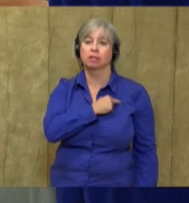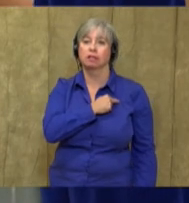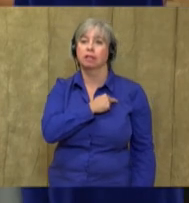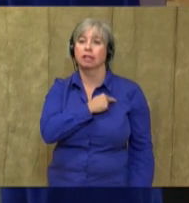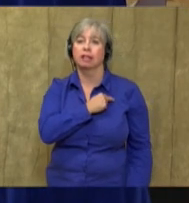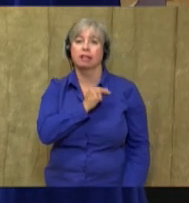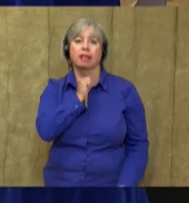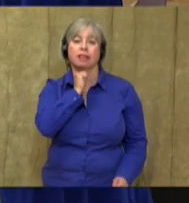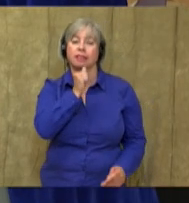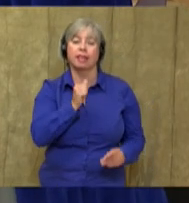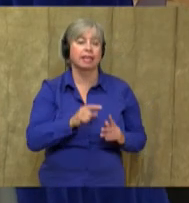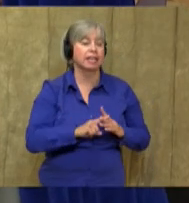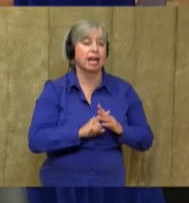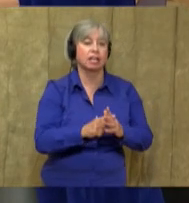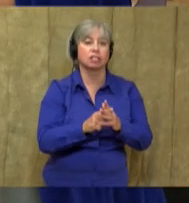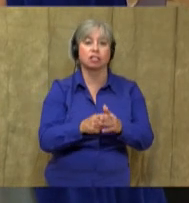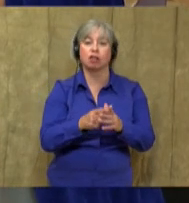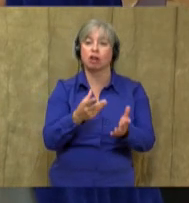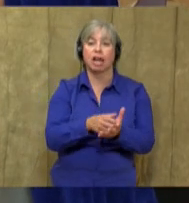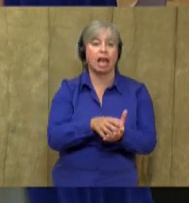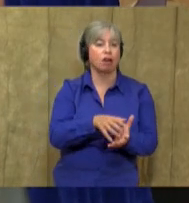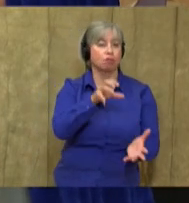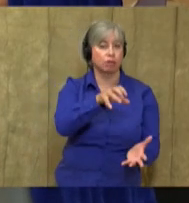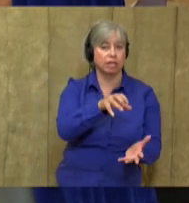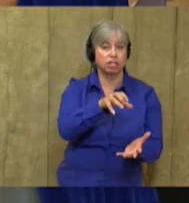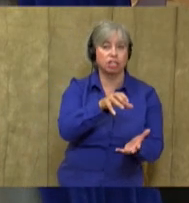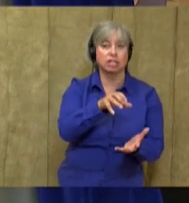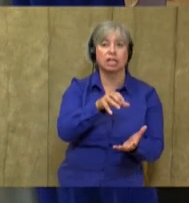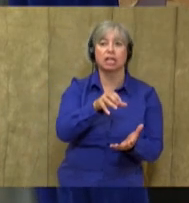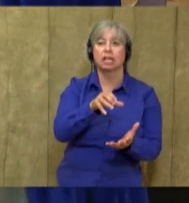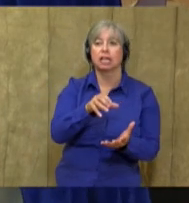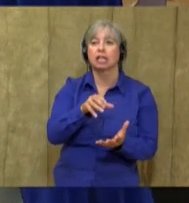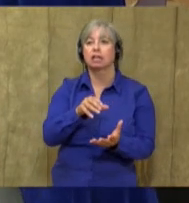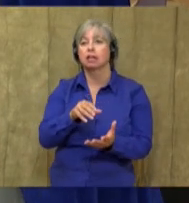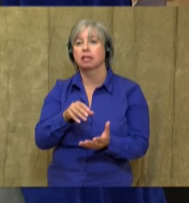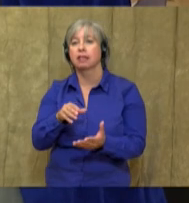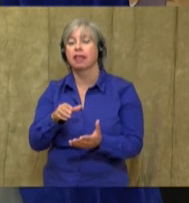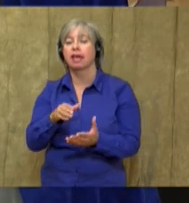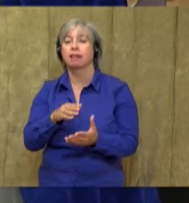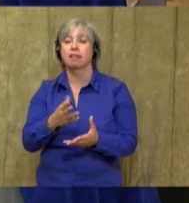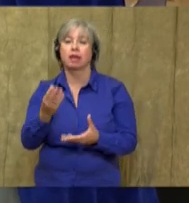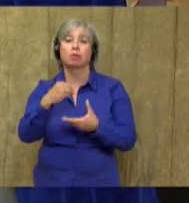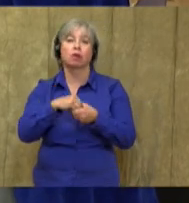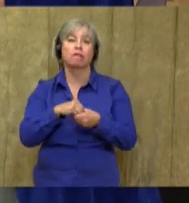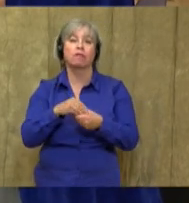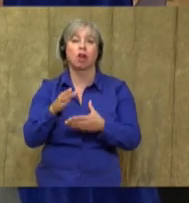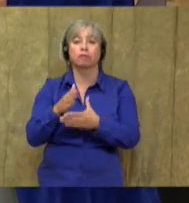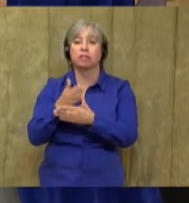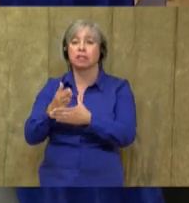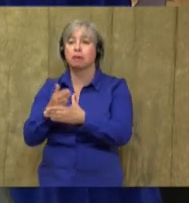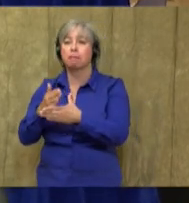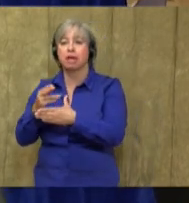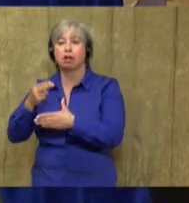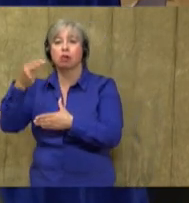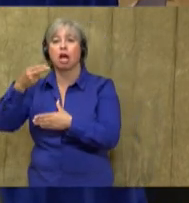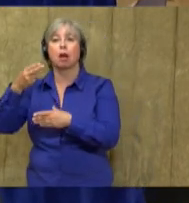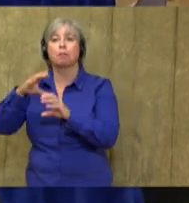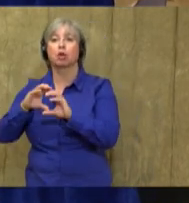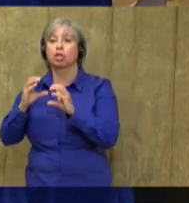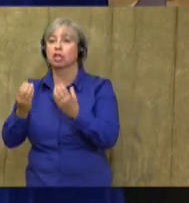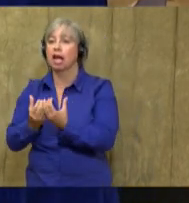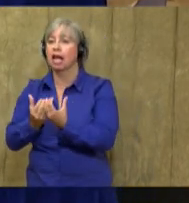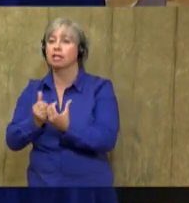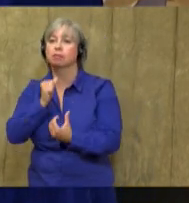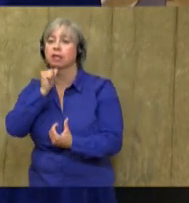start out as a wealthy family. Now, they were in the patrician class, which was kind of the middle to upper class, but they were not